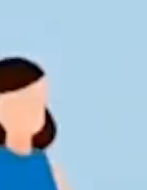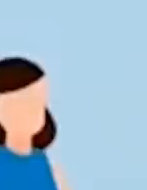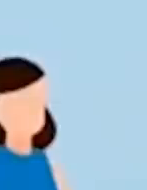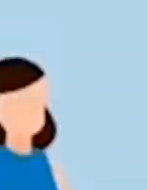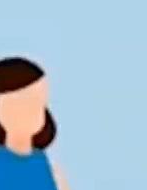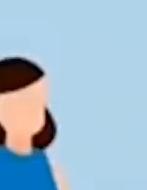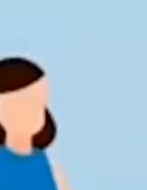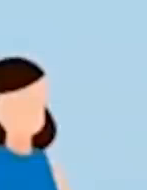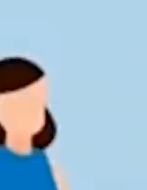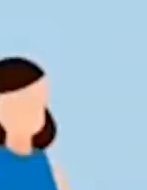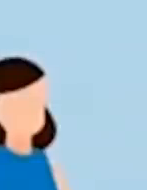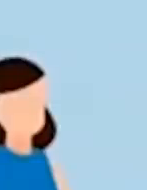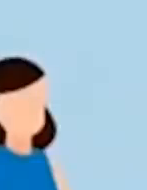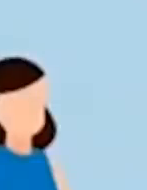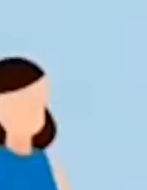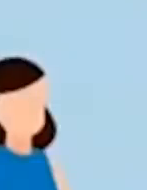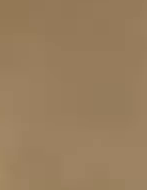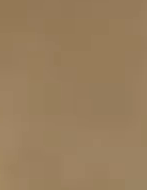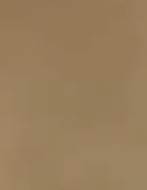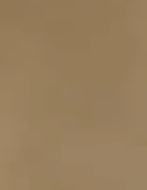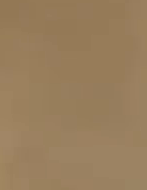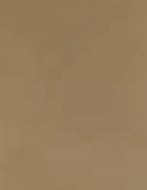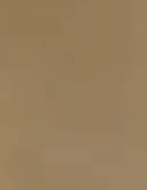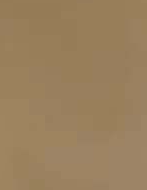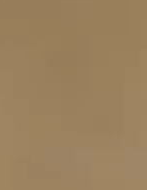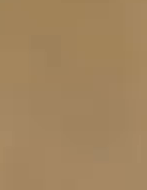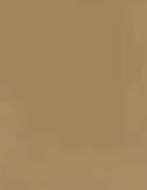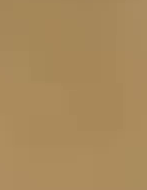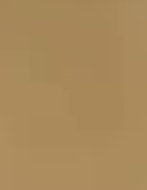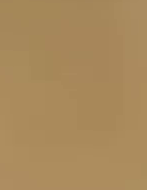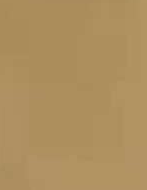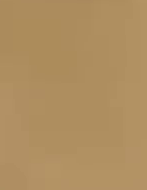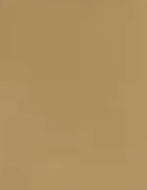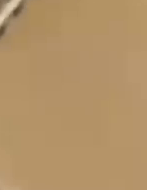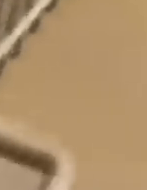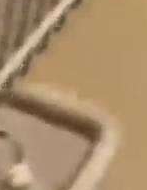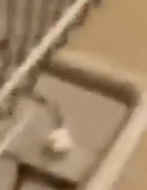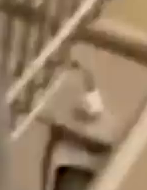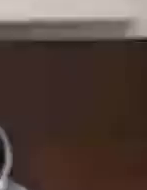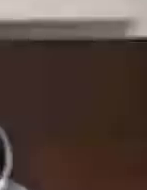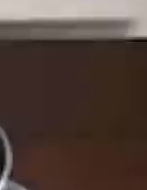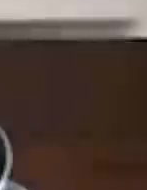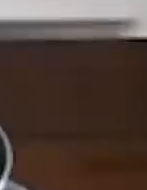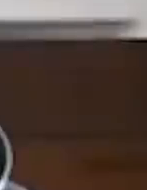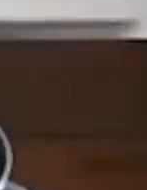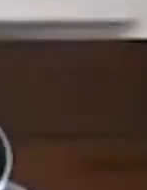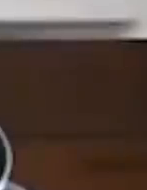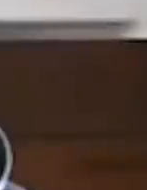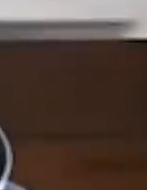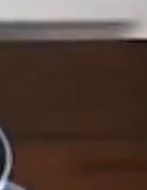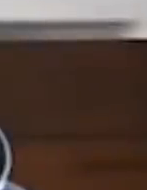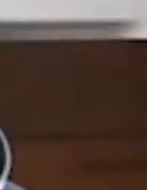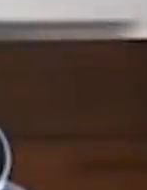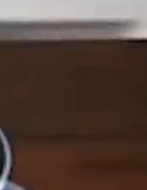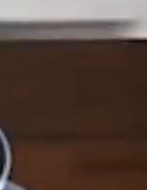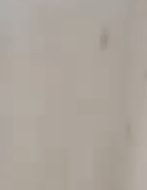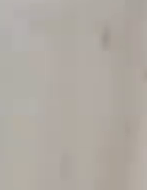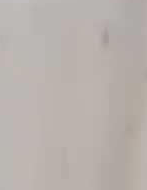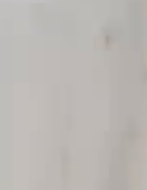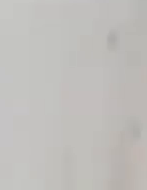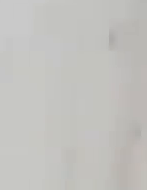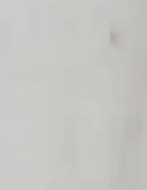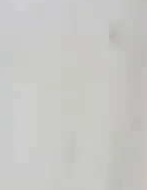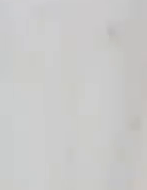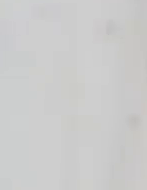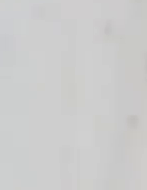But we can stop the spread by continuing to social distance, limiting public gatherings,